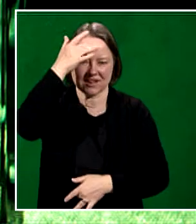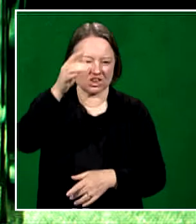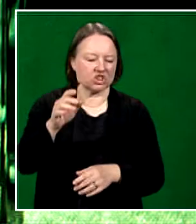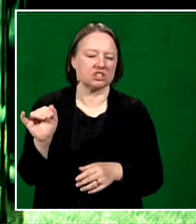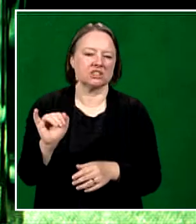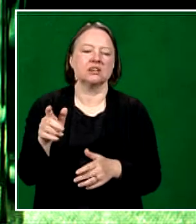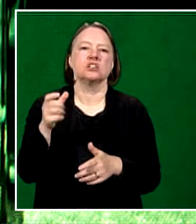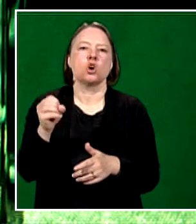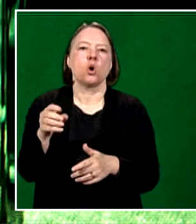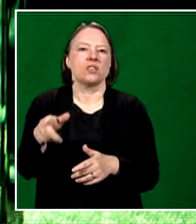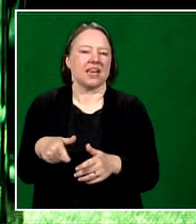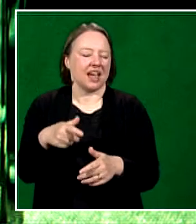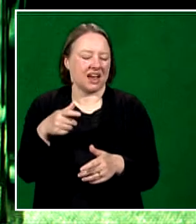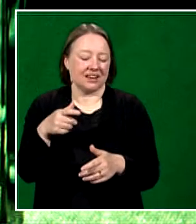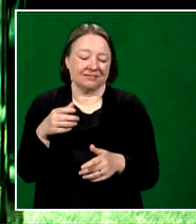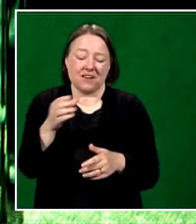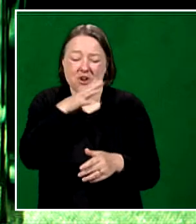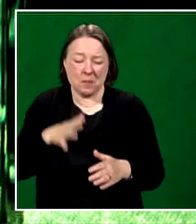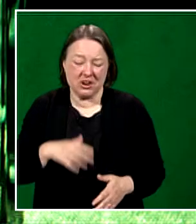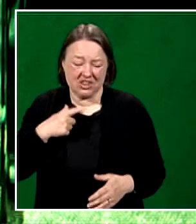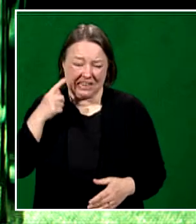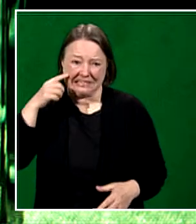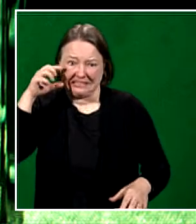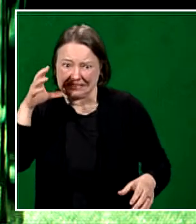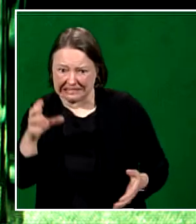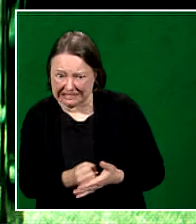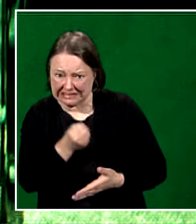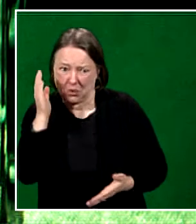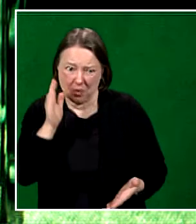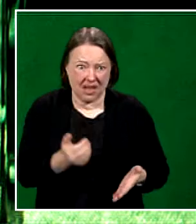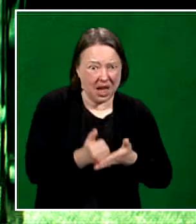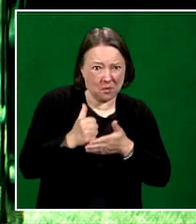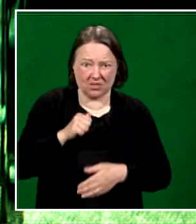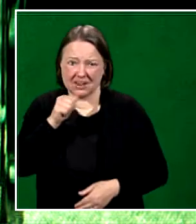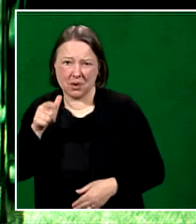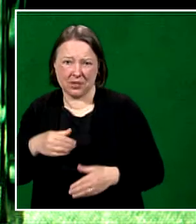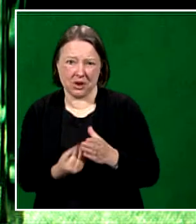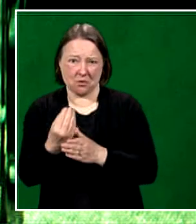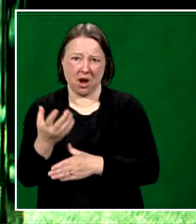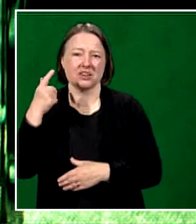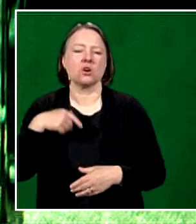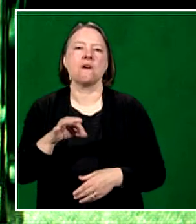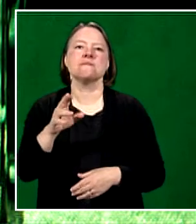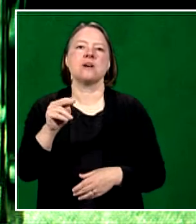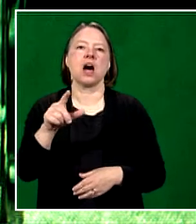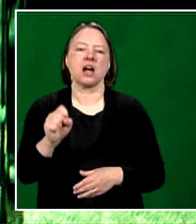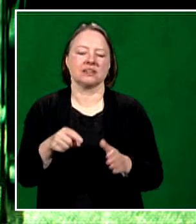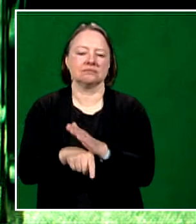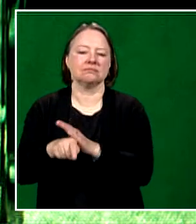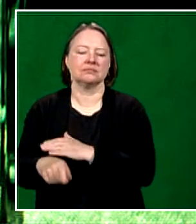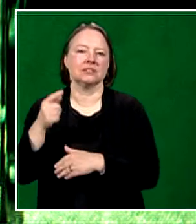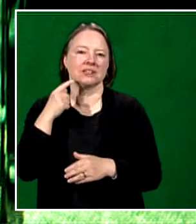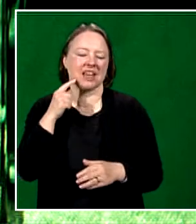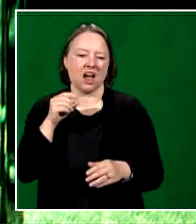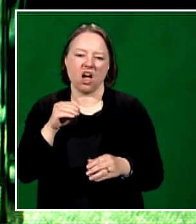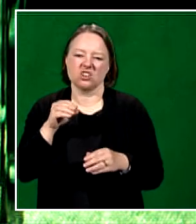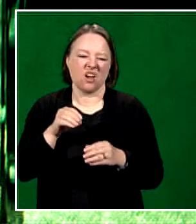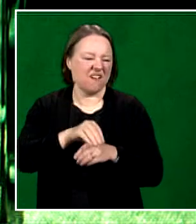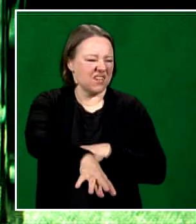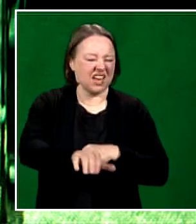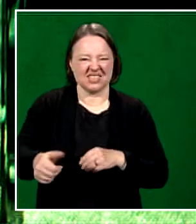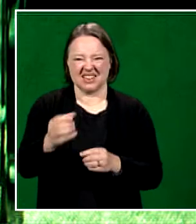taking a gamble every time they decide to apply it to their crops. The broad range effects of the fungicide are also detrimental to the surrounding